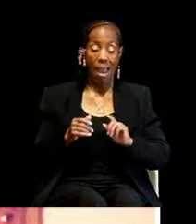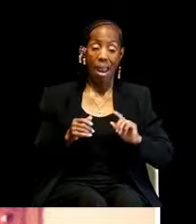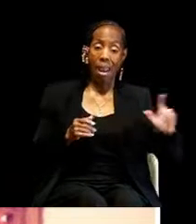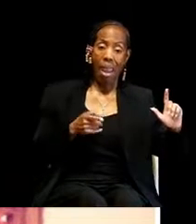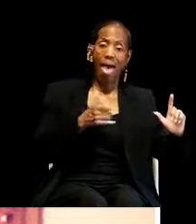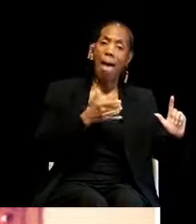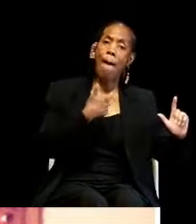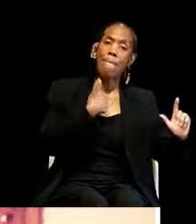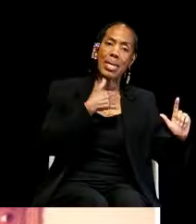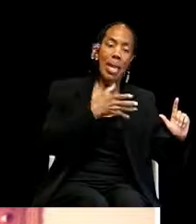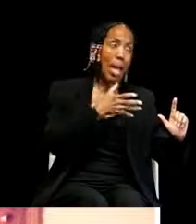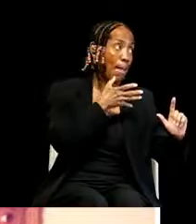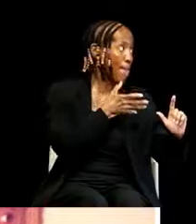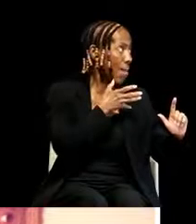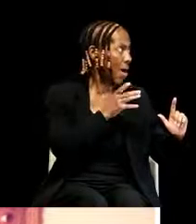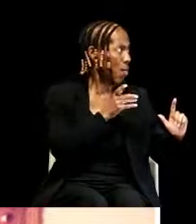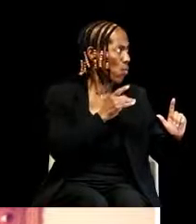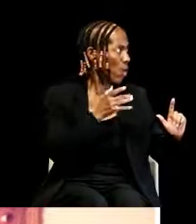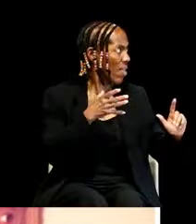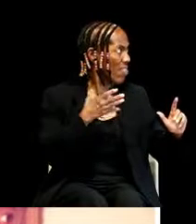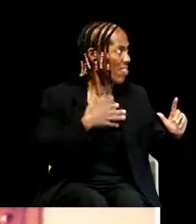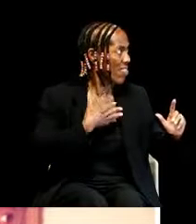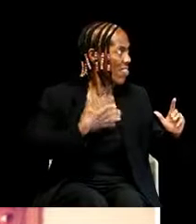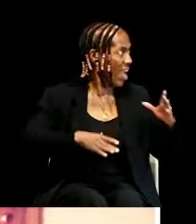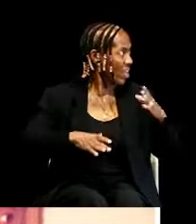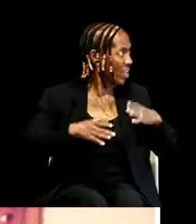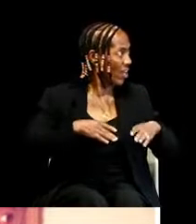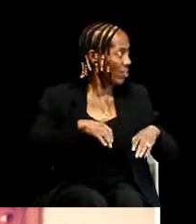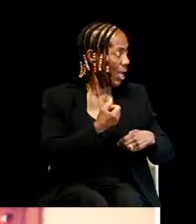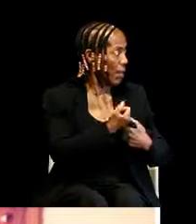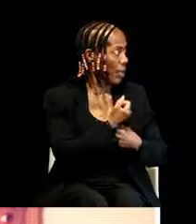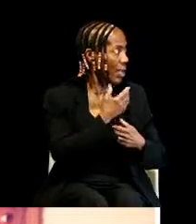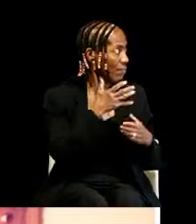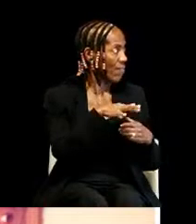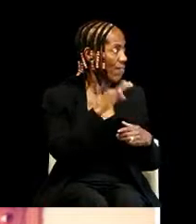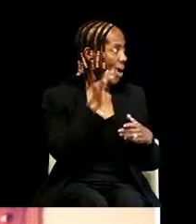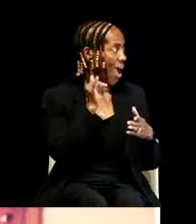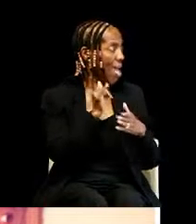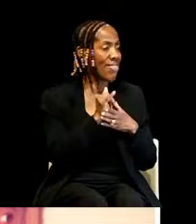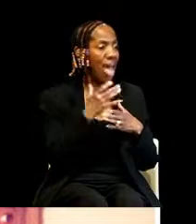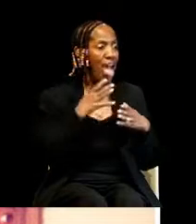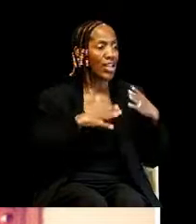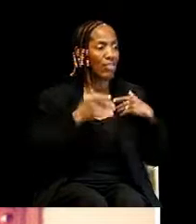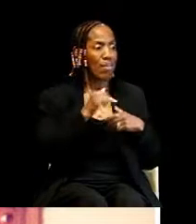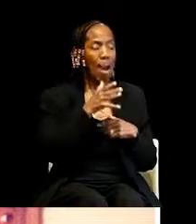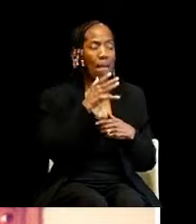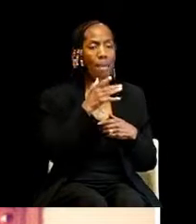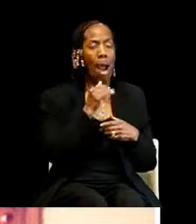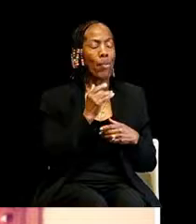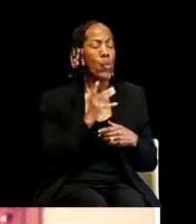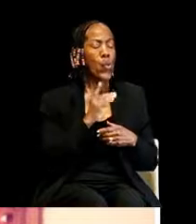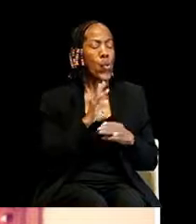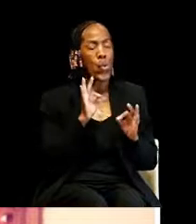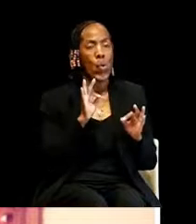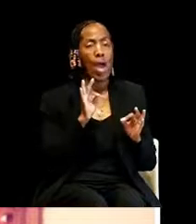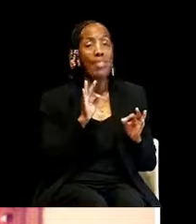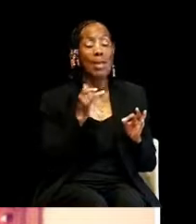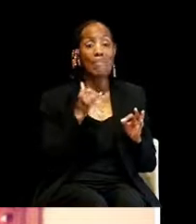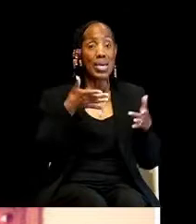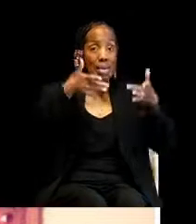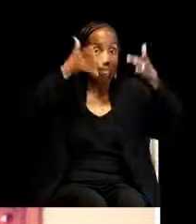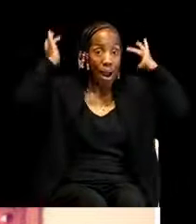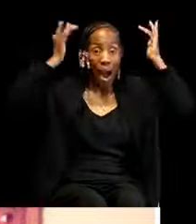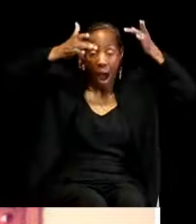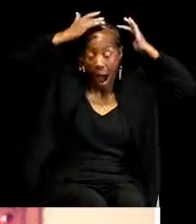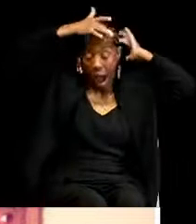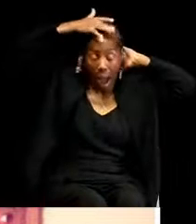me and my mom. I don't know where this outfit is. I would love to find it because she looks so fly. And then it's me bald headed. I had no